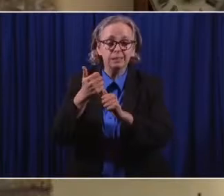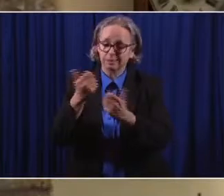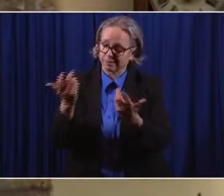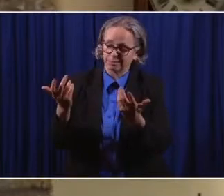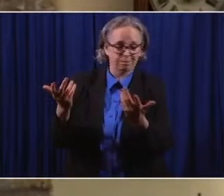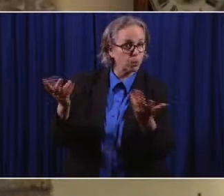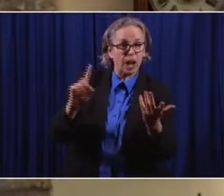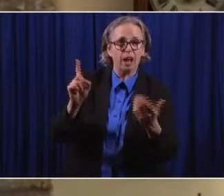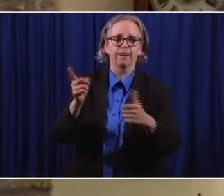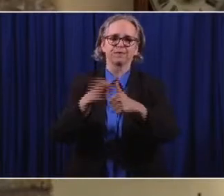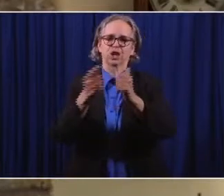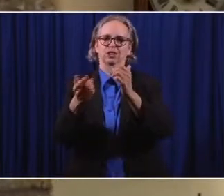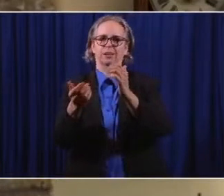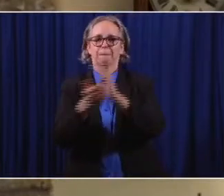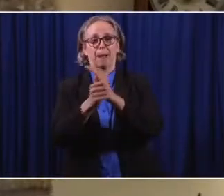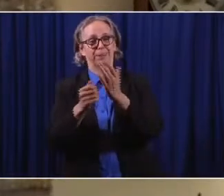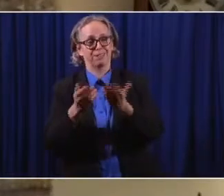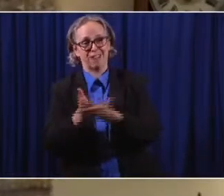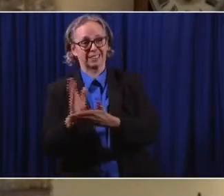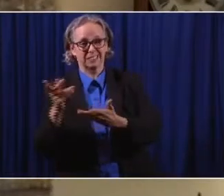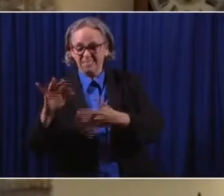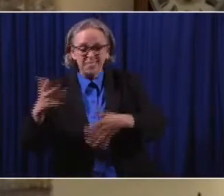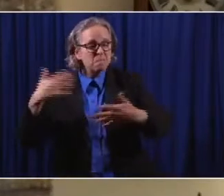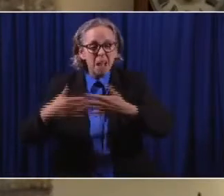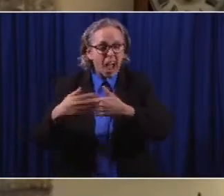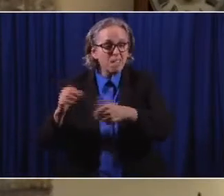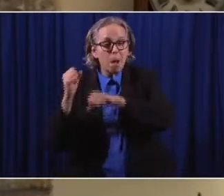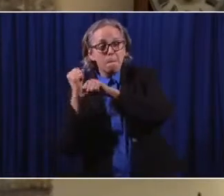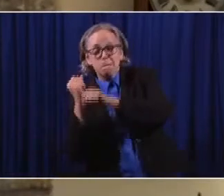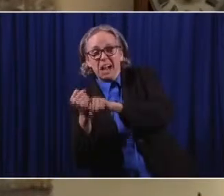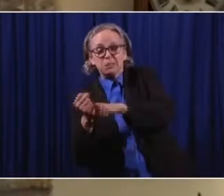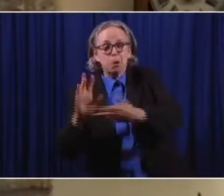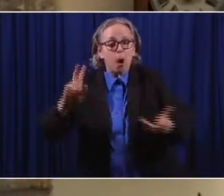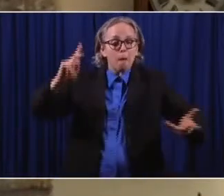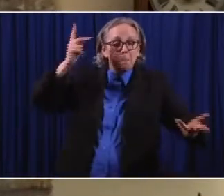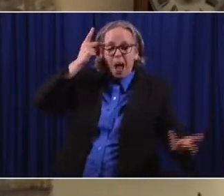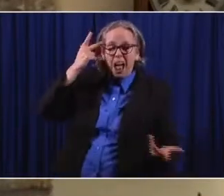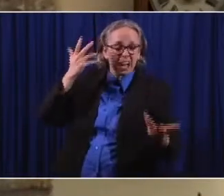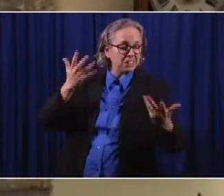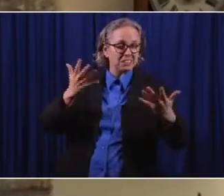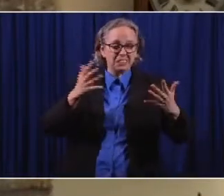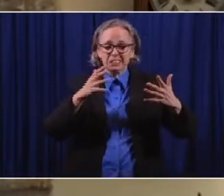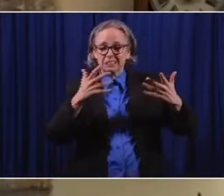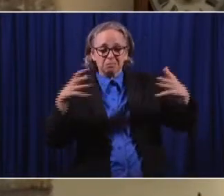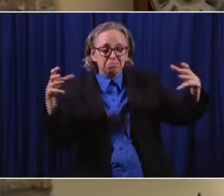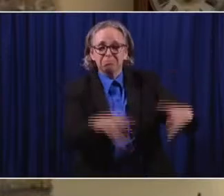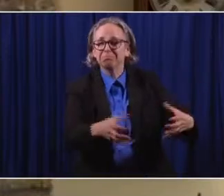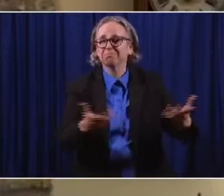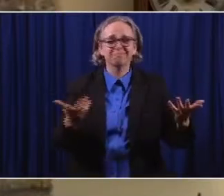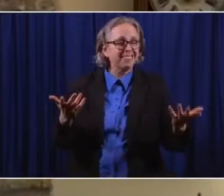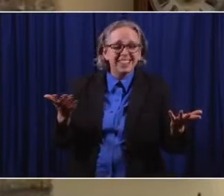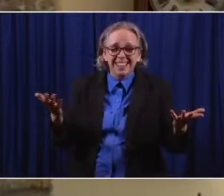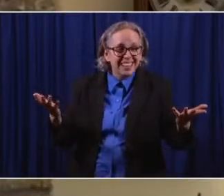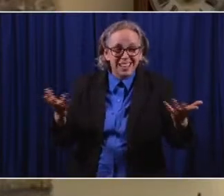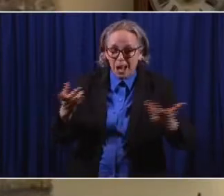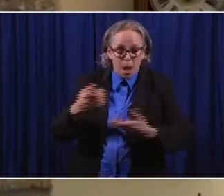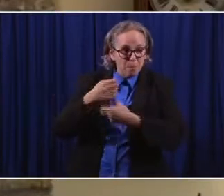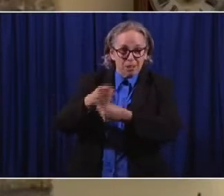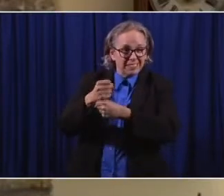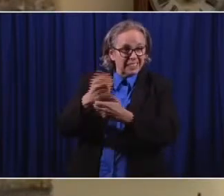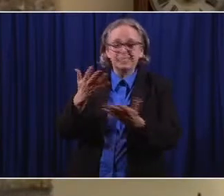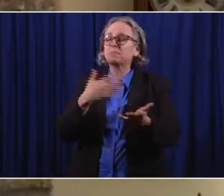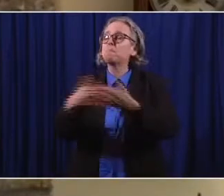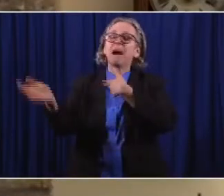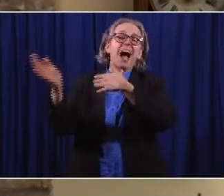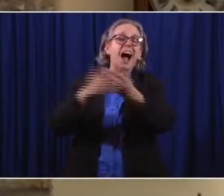ballpark or wherever you are at a political rally or out protesting somewhere, it